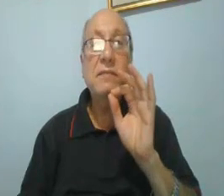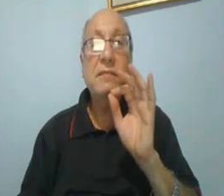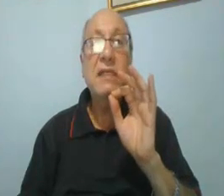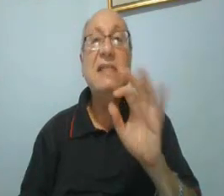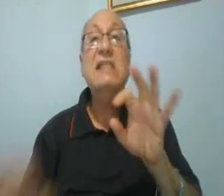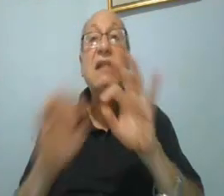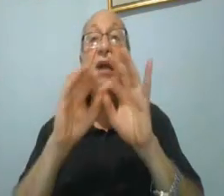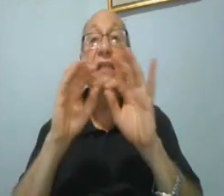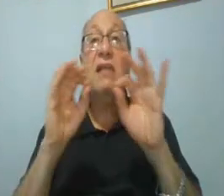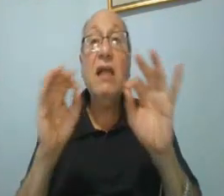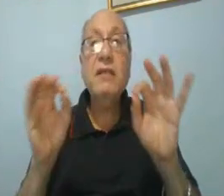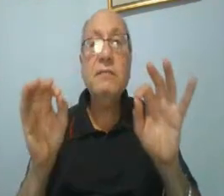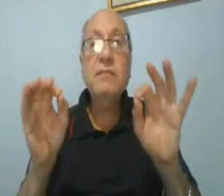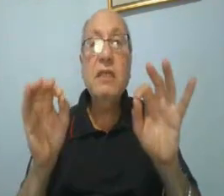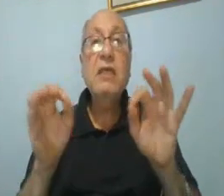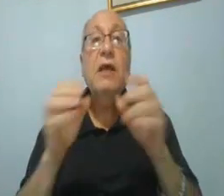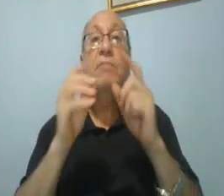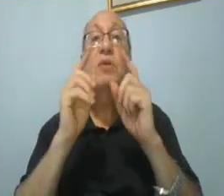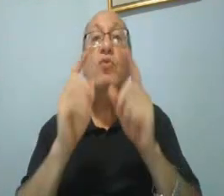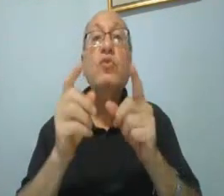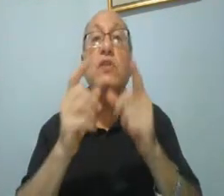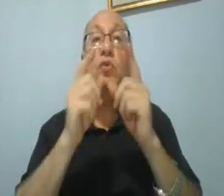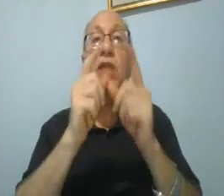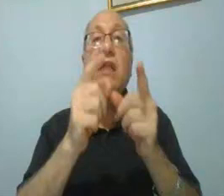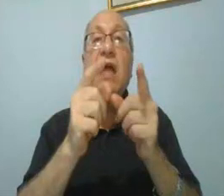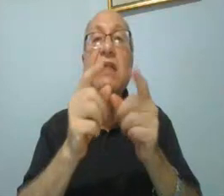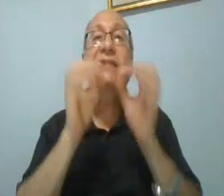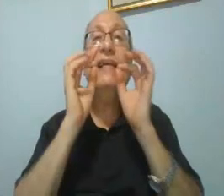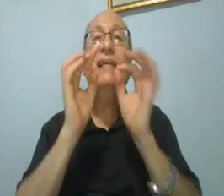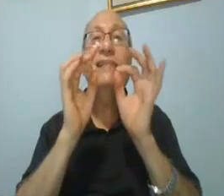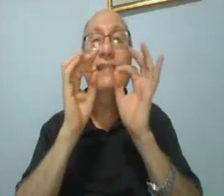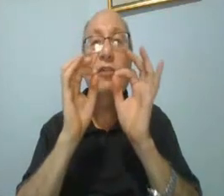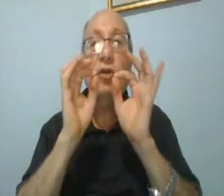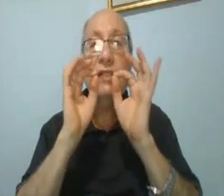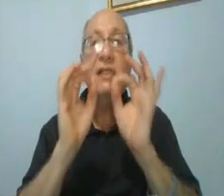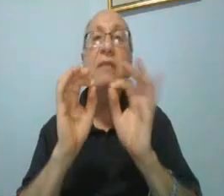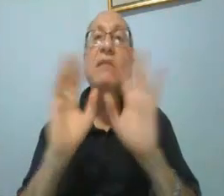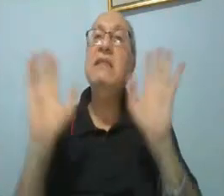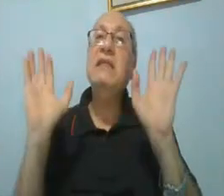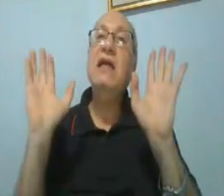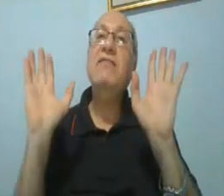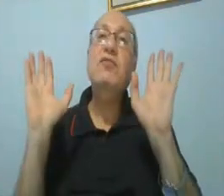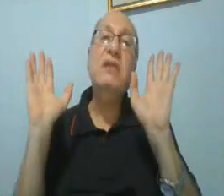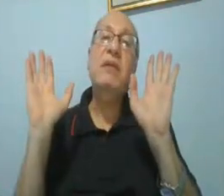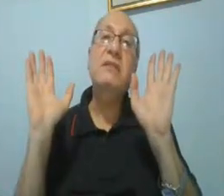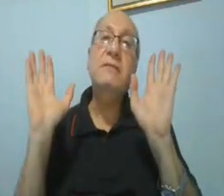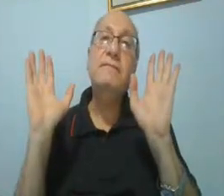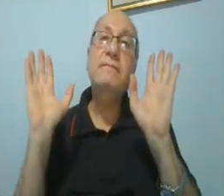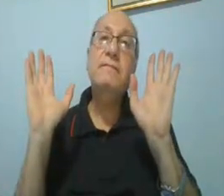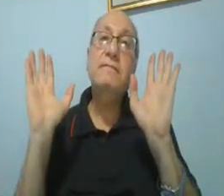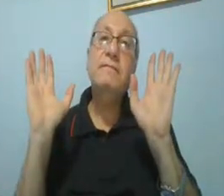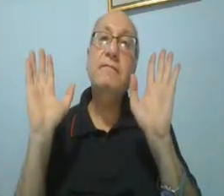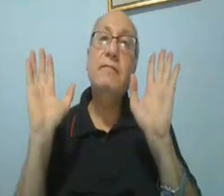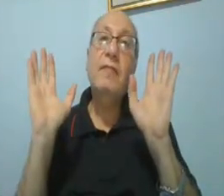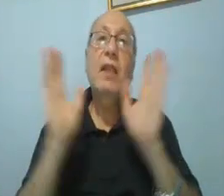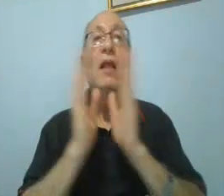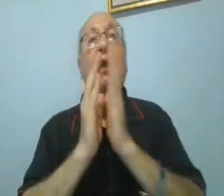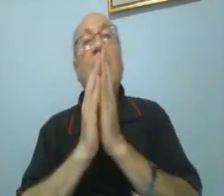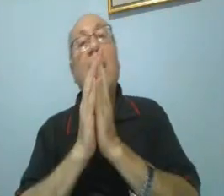saline, sterile saline, because glutaraldehyde is toxic material for the body.